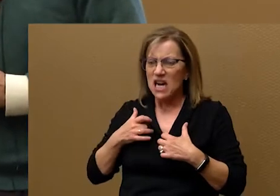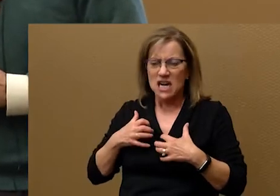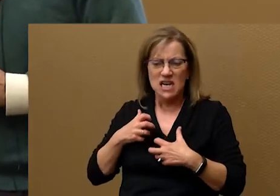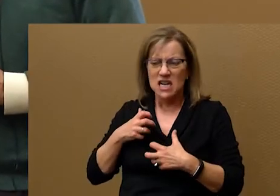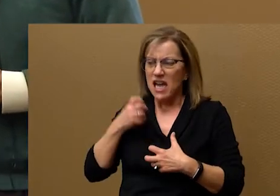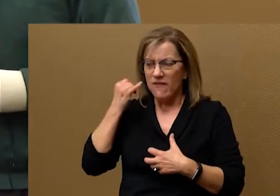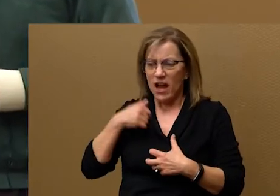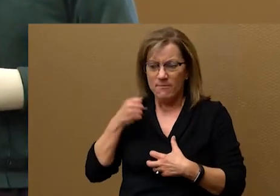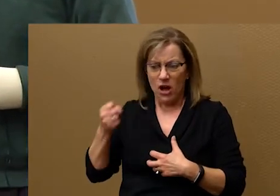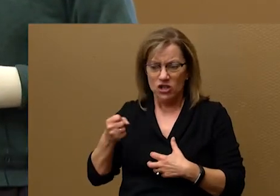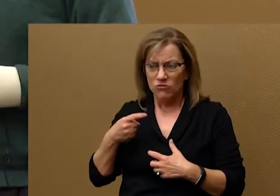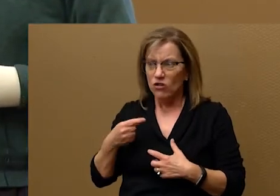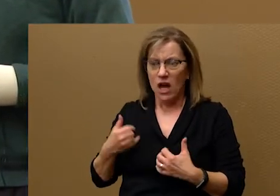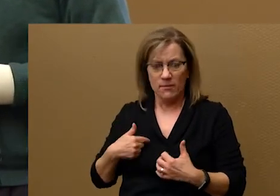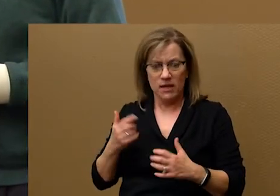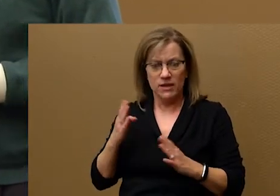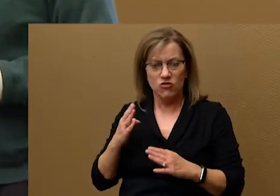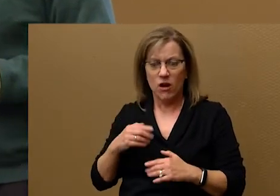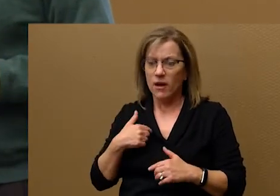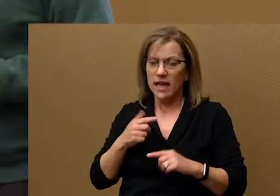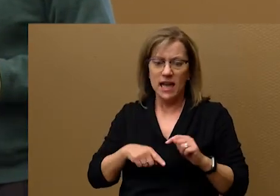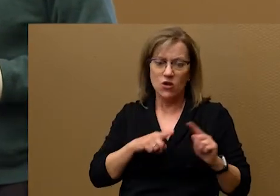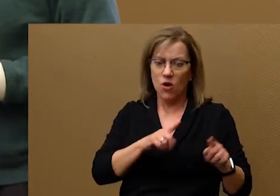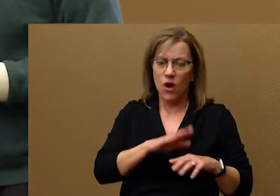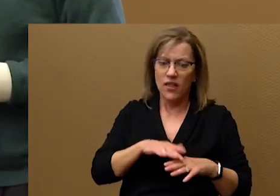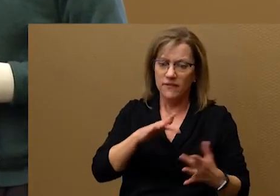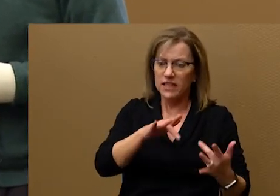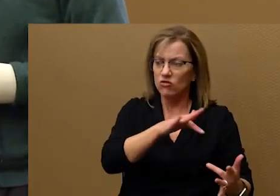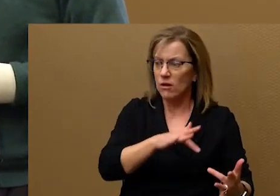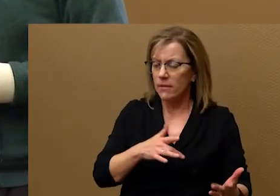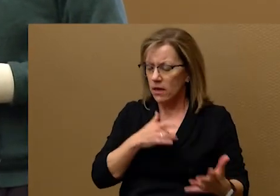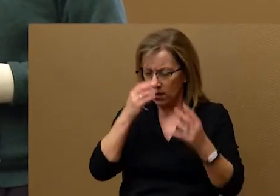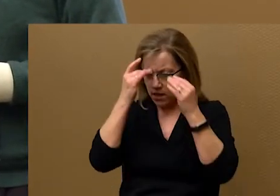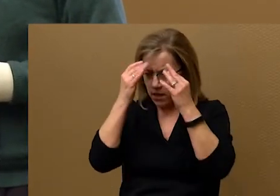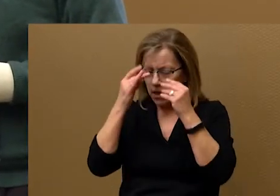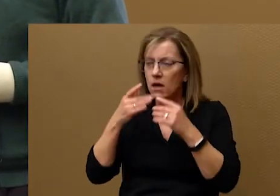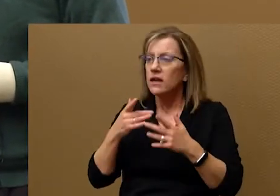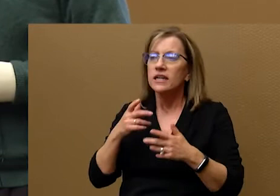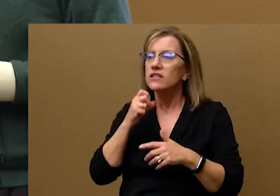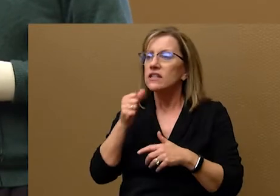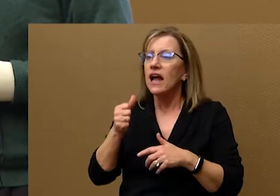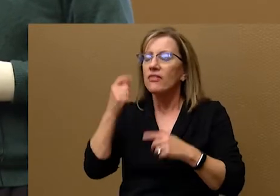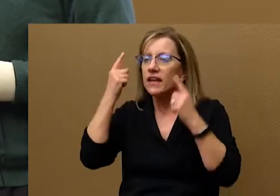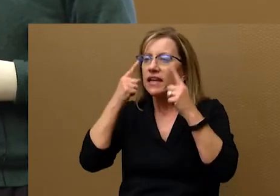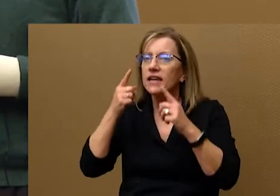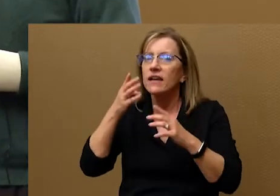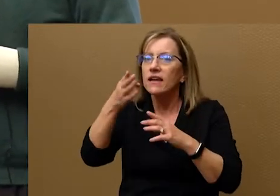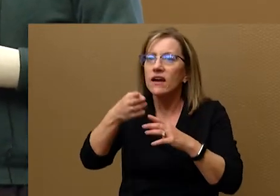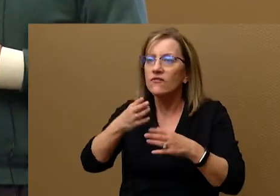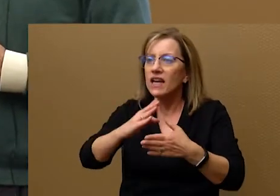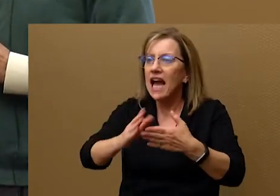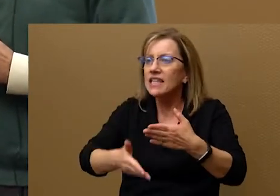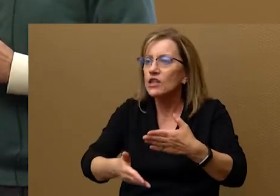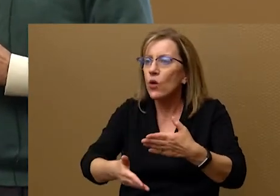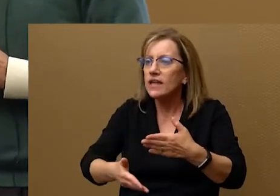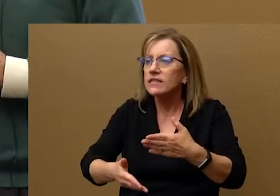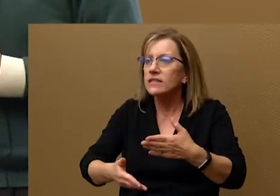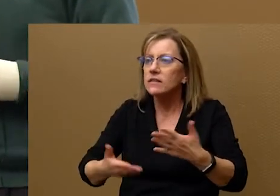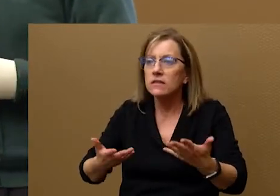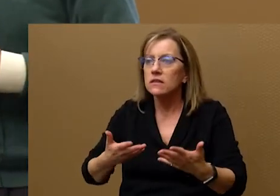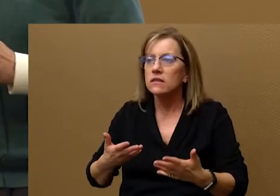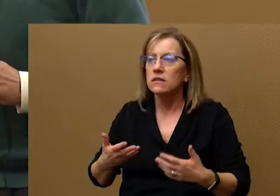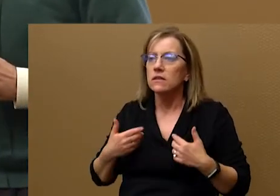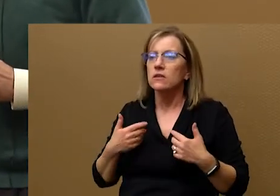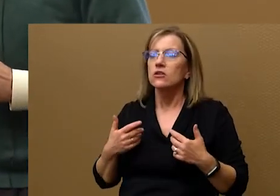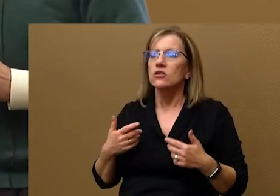oh, I'm really angry. If I punch this person right now, I'm going to get in trouble. Then I won't be able to go on the trip, which is also thinking of